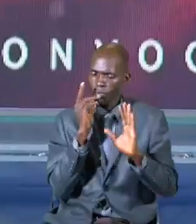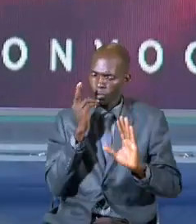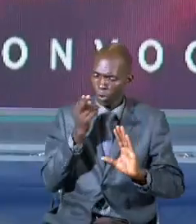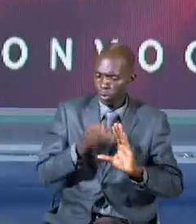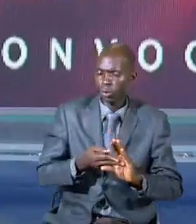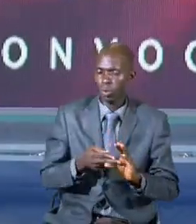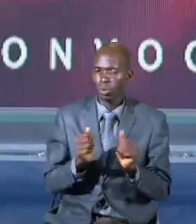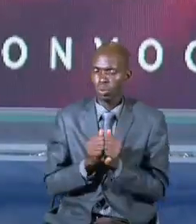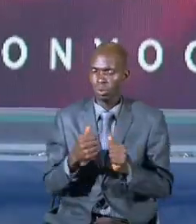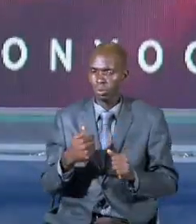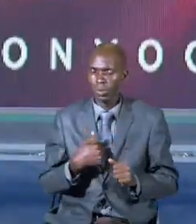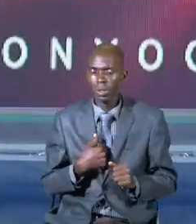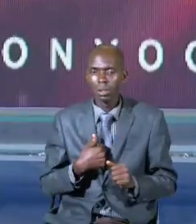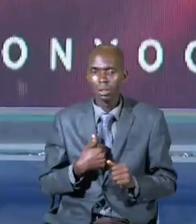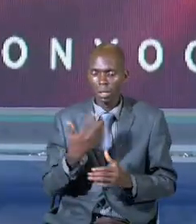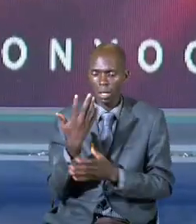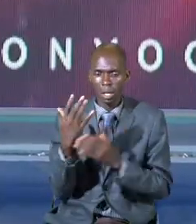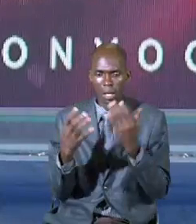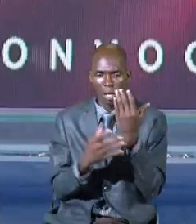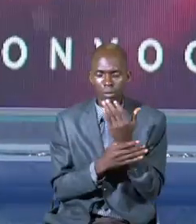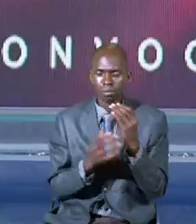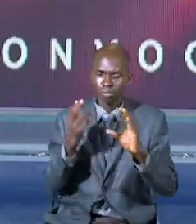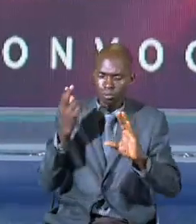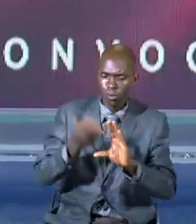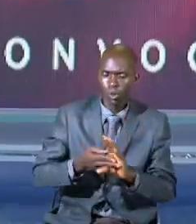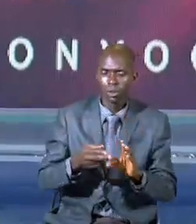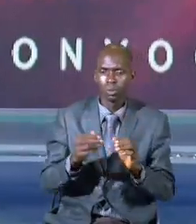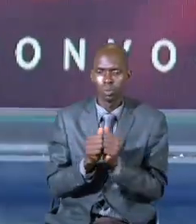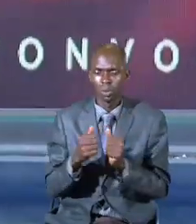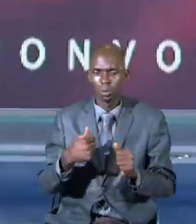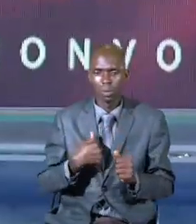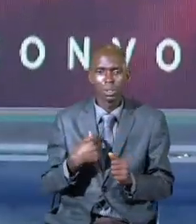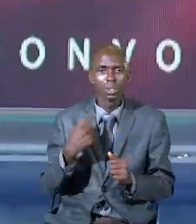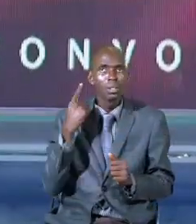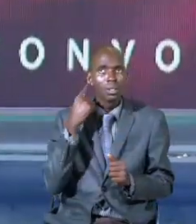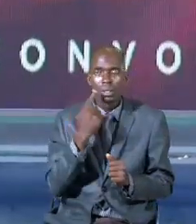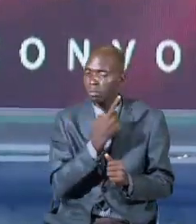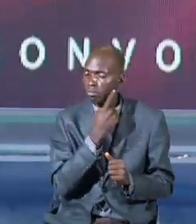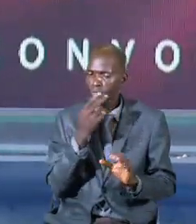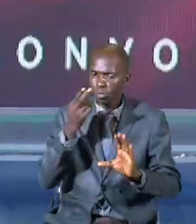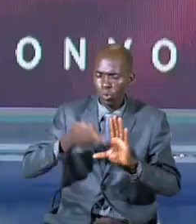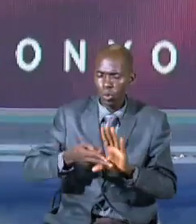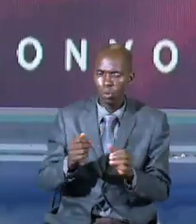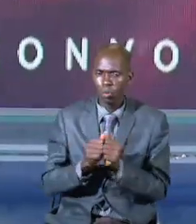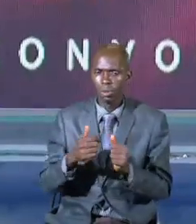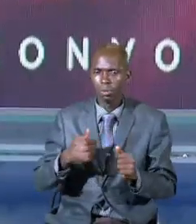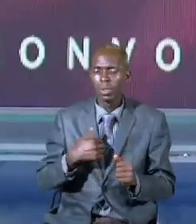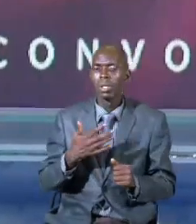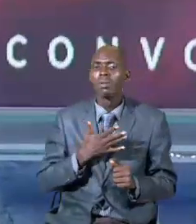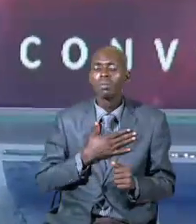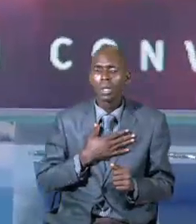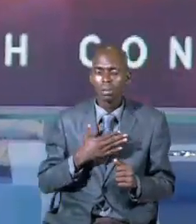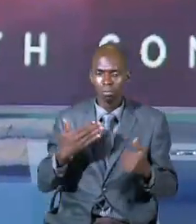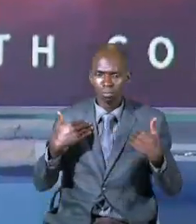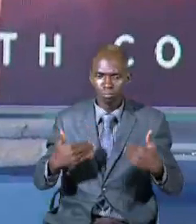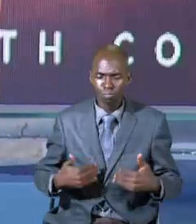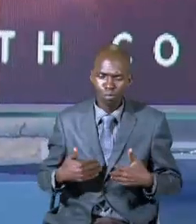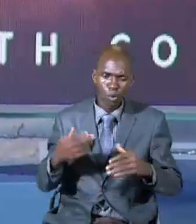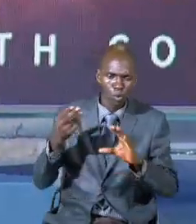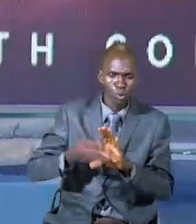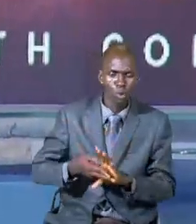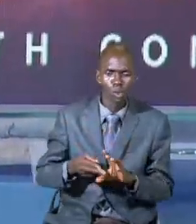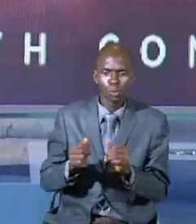the force. Ears, join the force. My lungs, join the force. And then you coordinate and bring